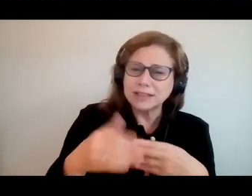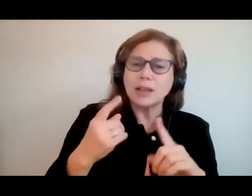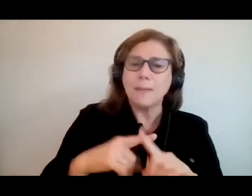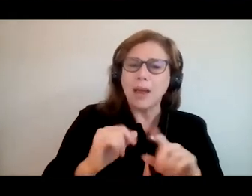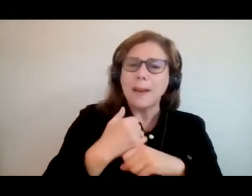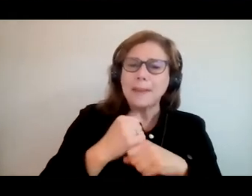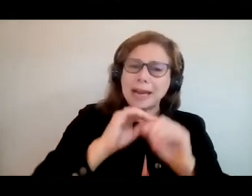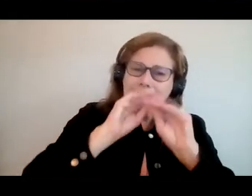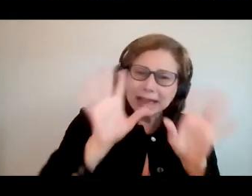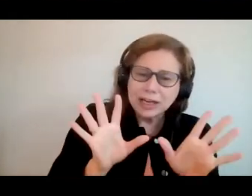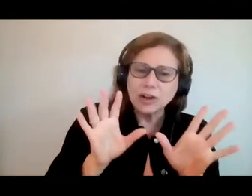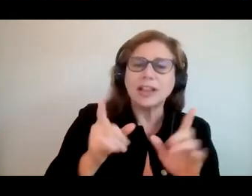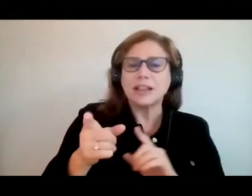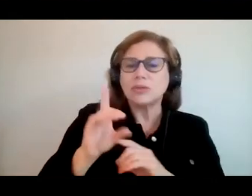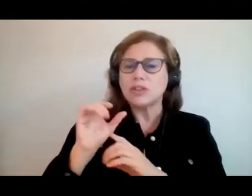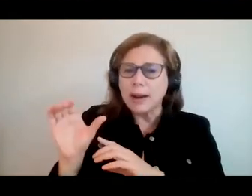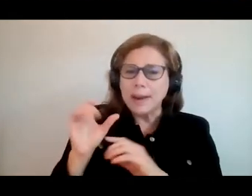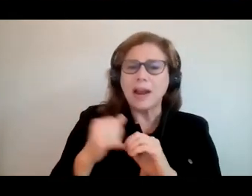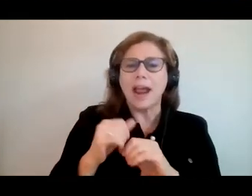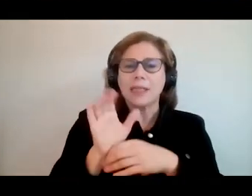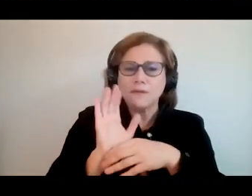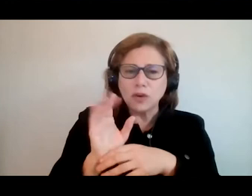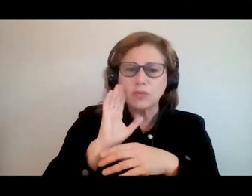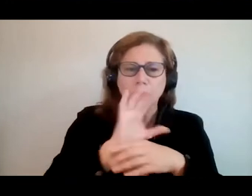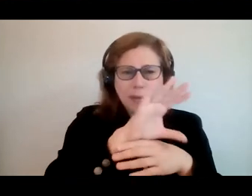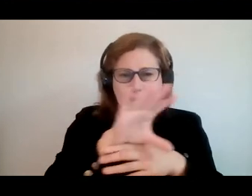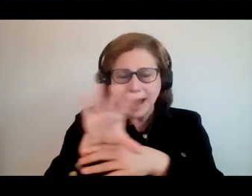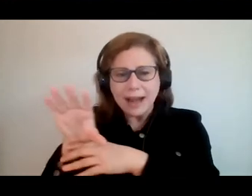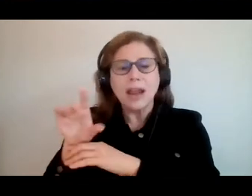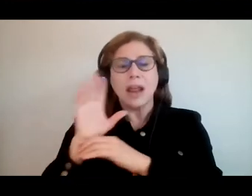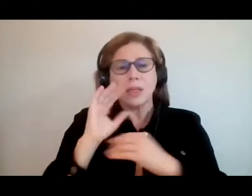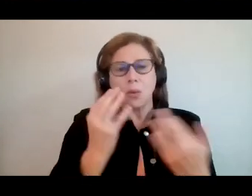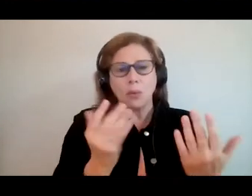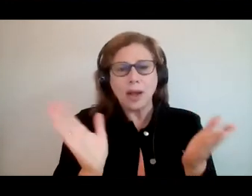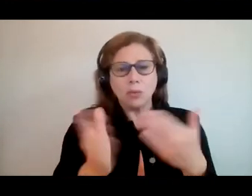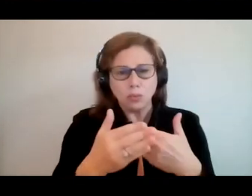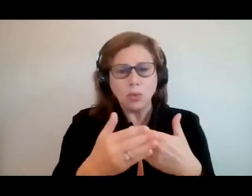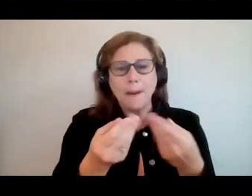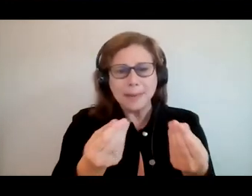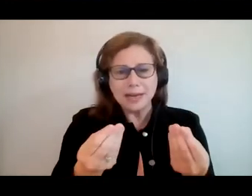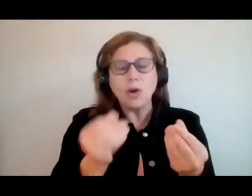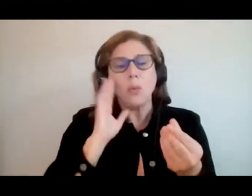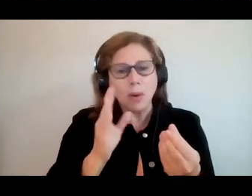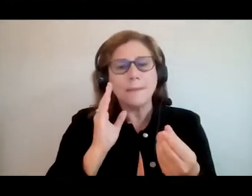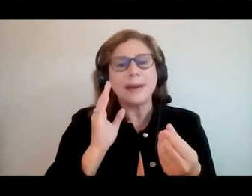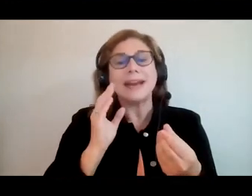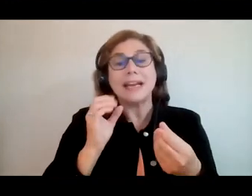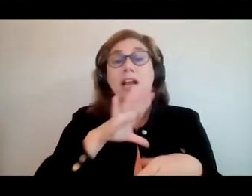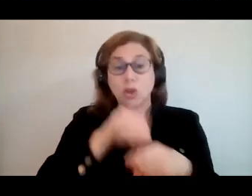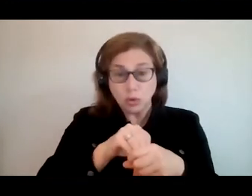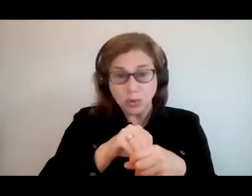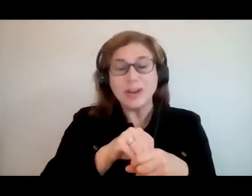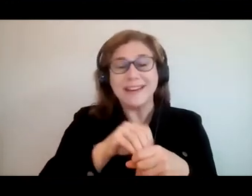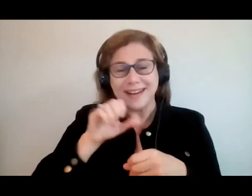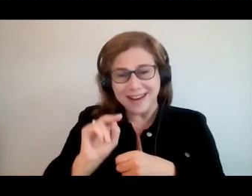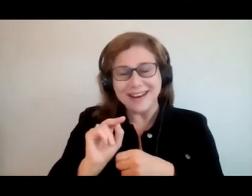footage that we would be getting from the casting tapes and the waiting room would be the material that would be actually in the film. And there was no fictionalized